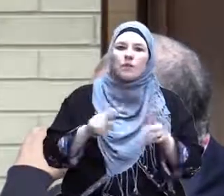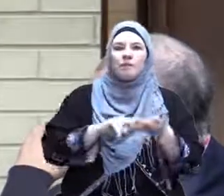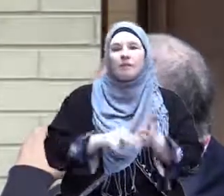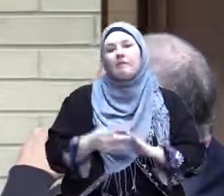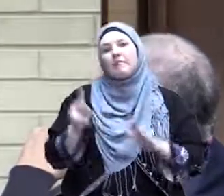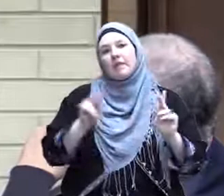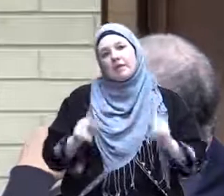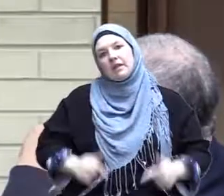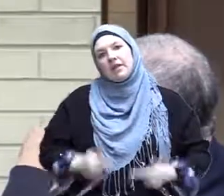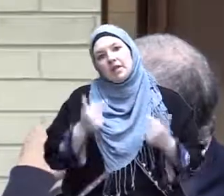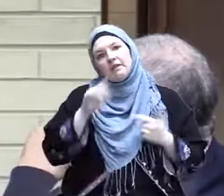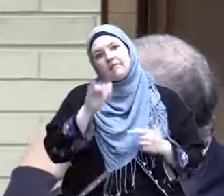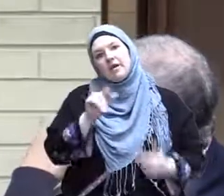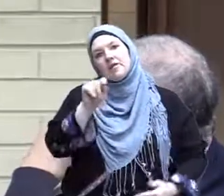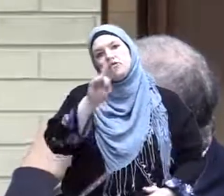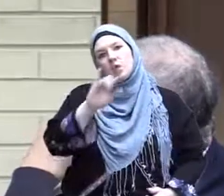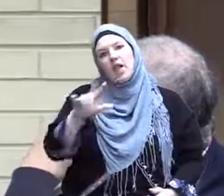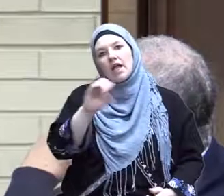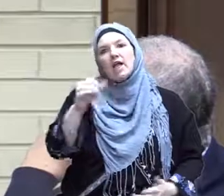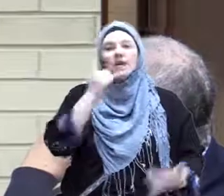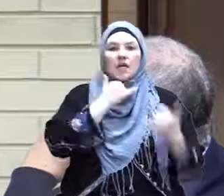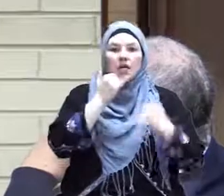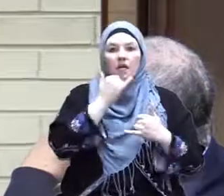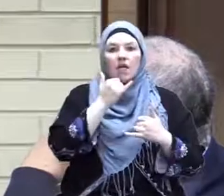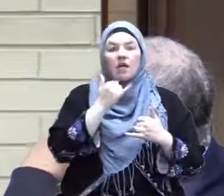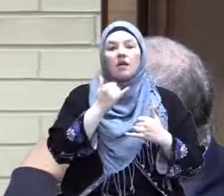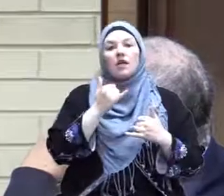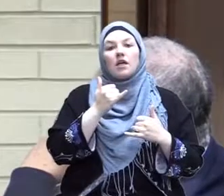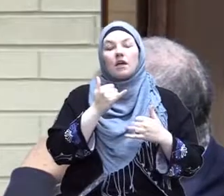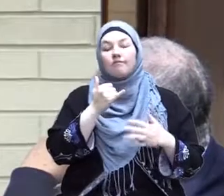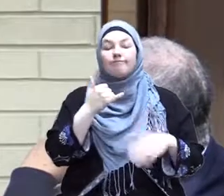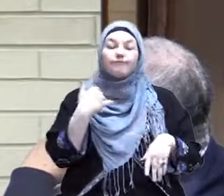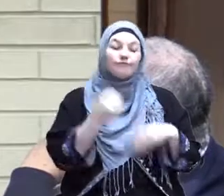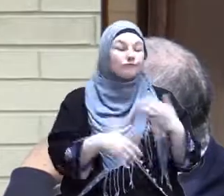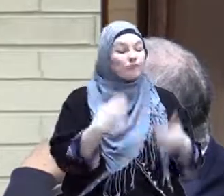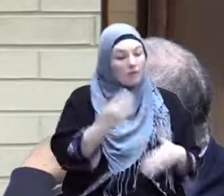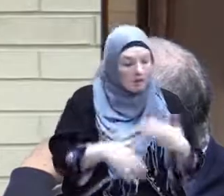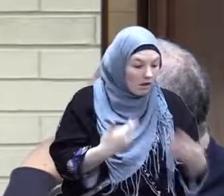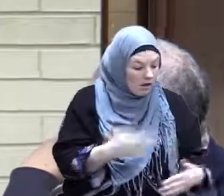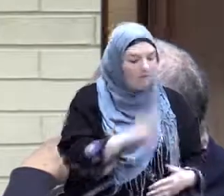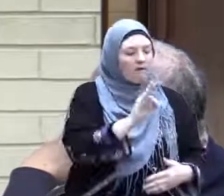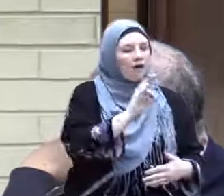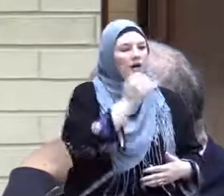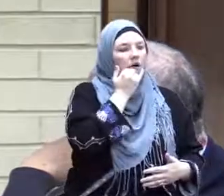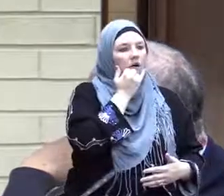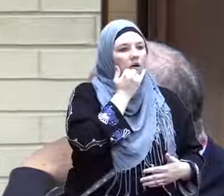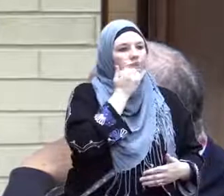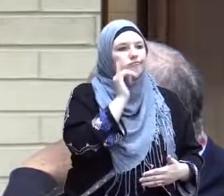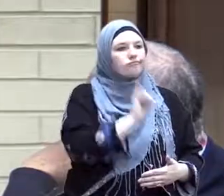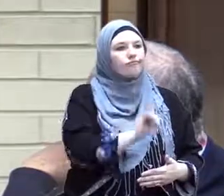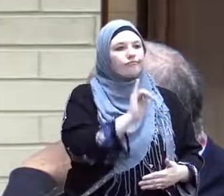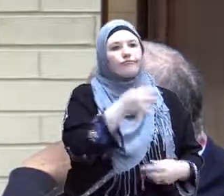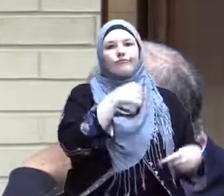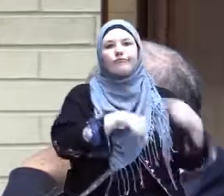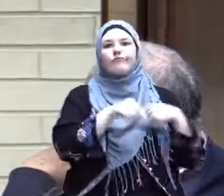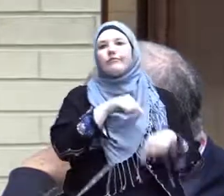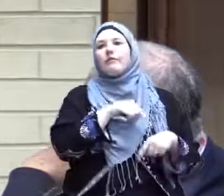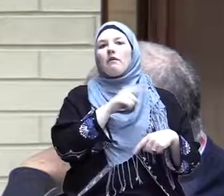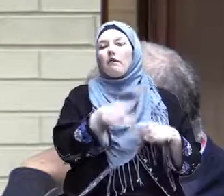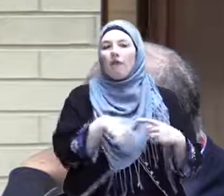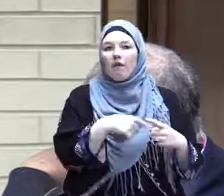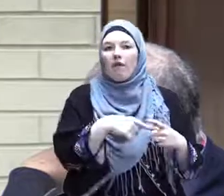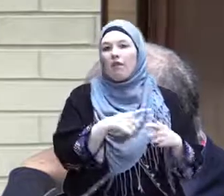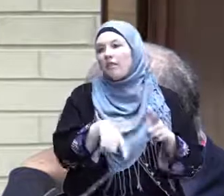by trial and error. It means they go one way and discover what is wrong, and if they find something wrong, they